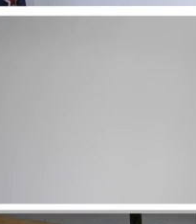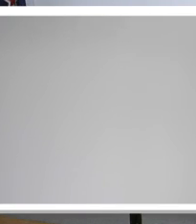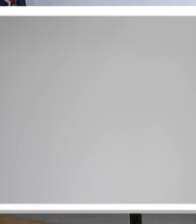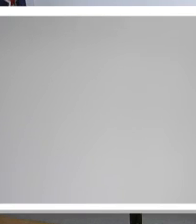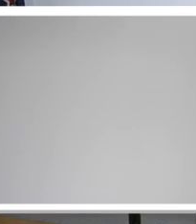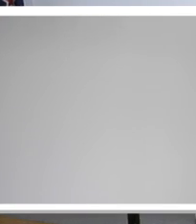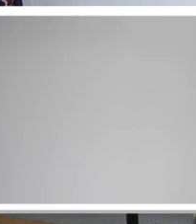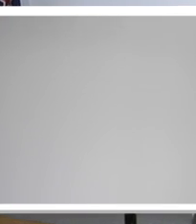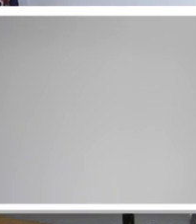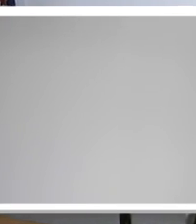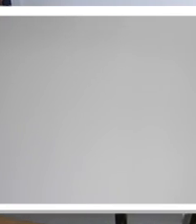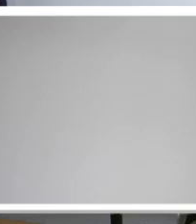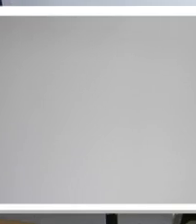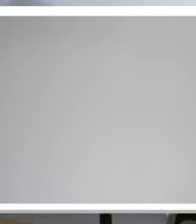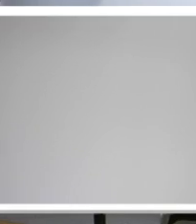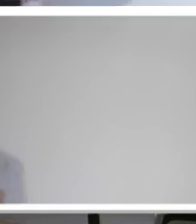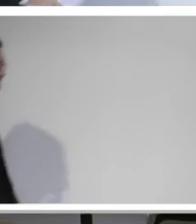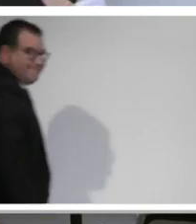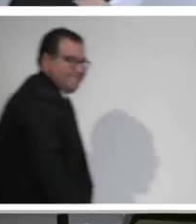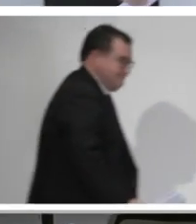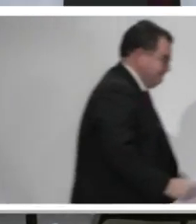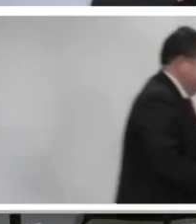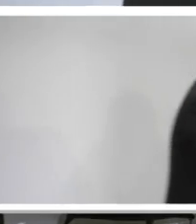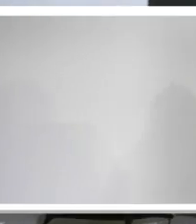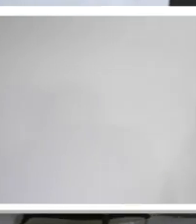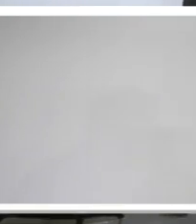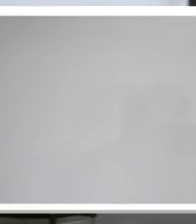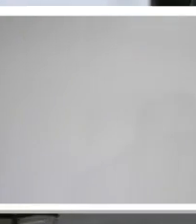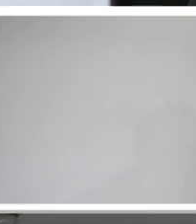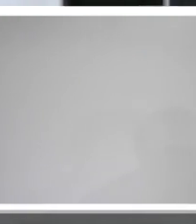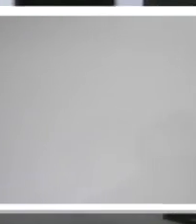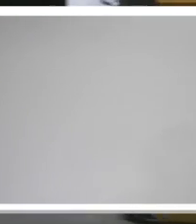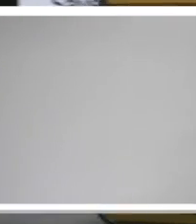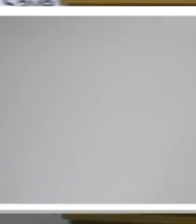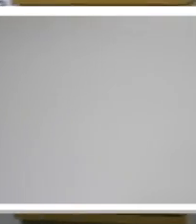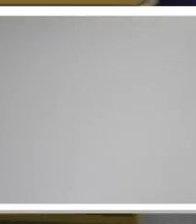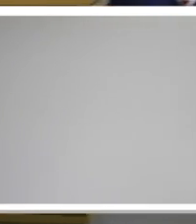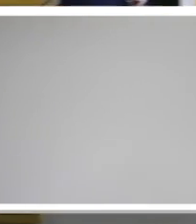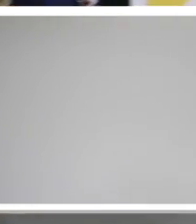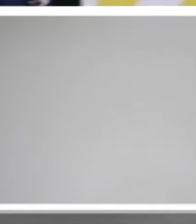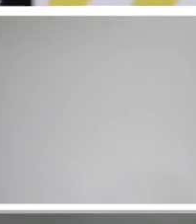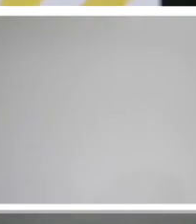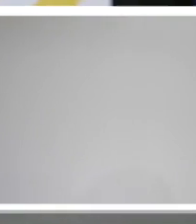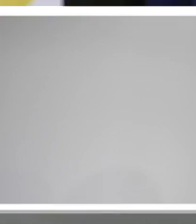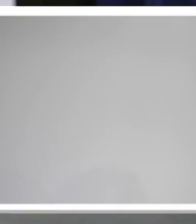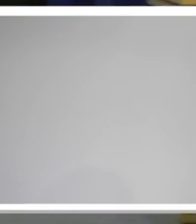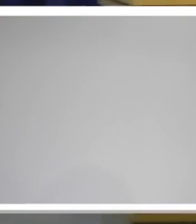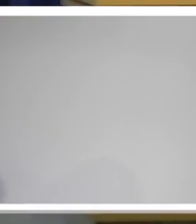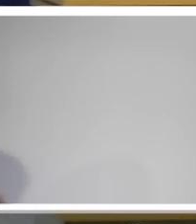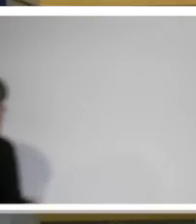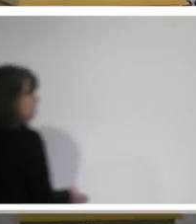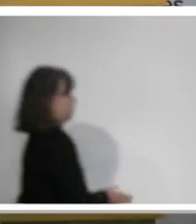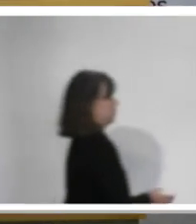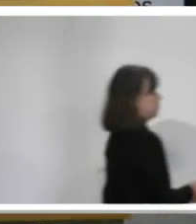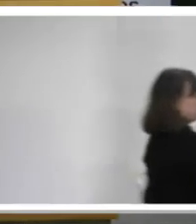April. Rosewood was informed that afternoon and put its dementia wing staff into isolation, while an in-house GP monitored